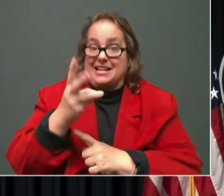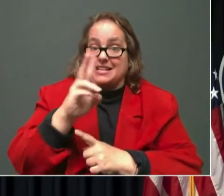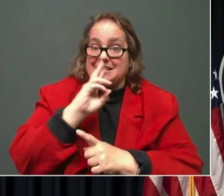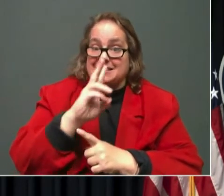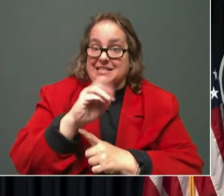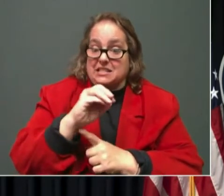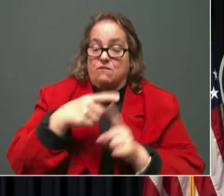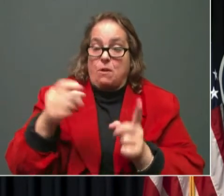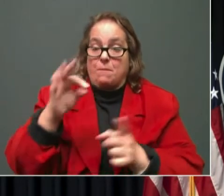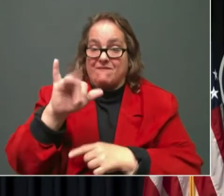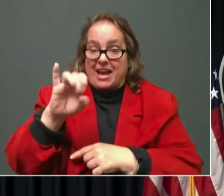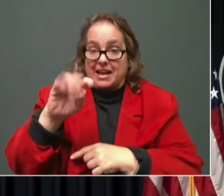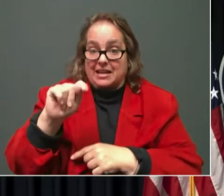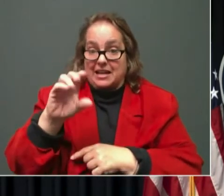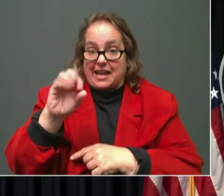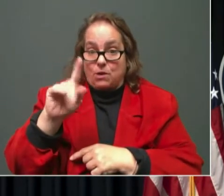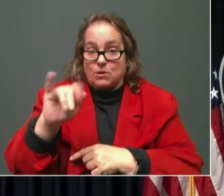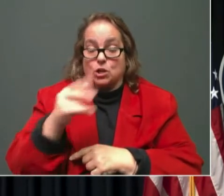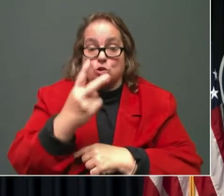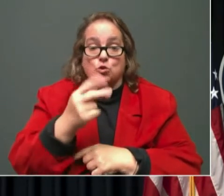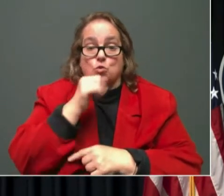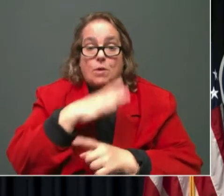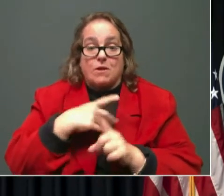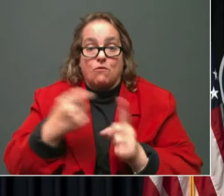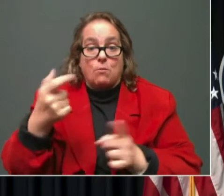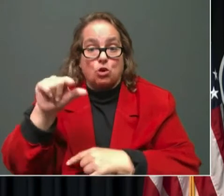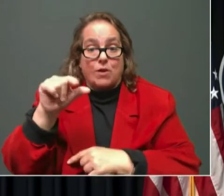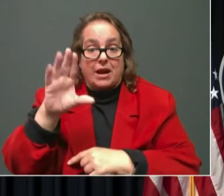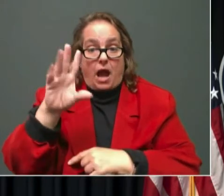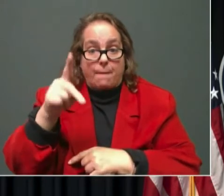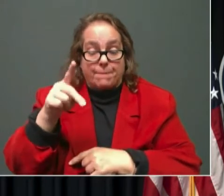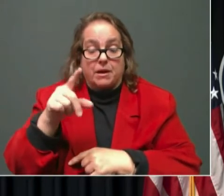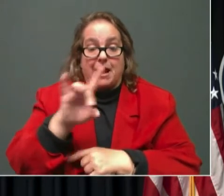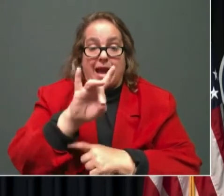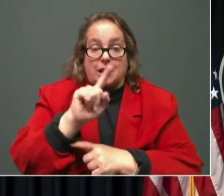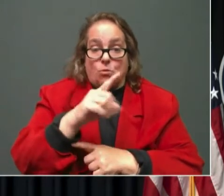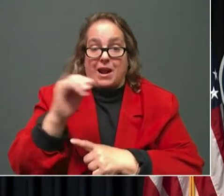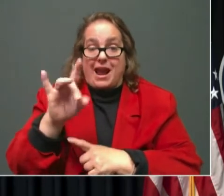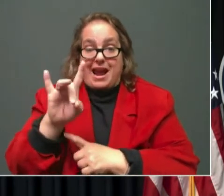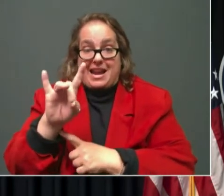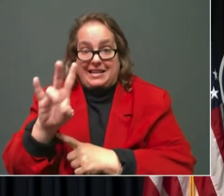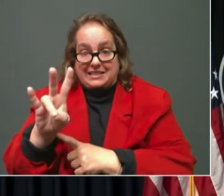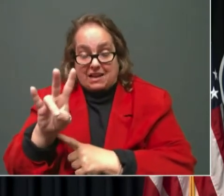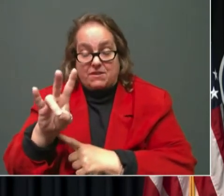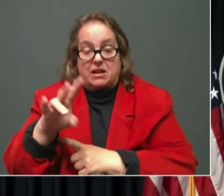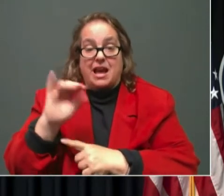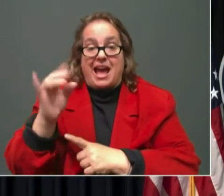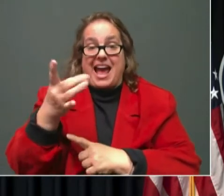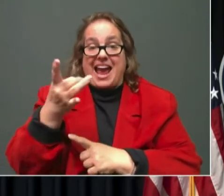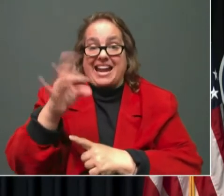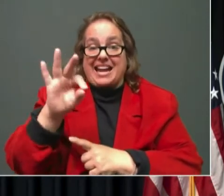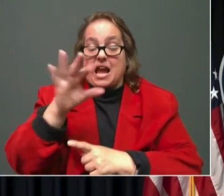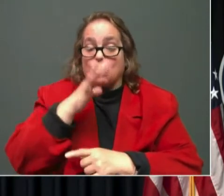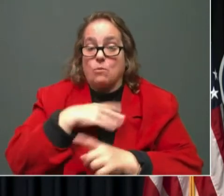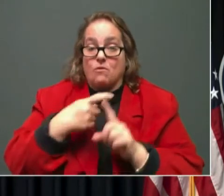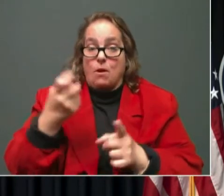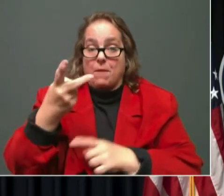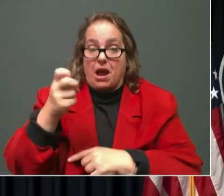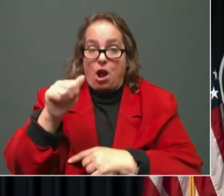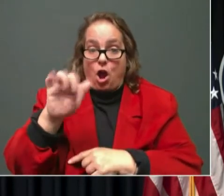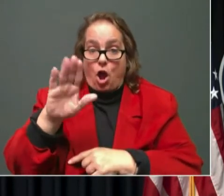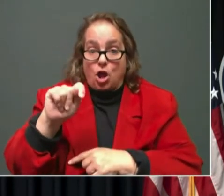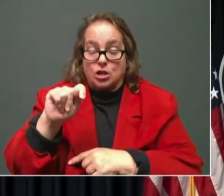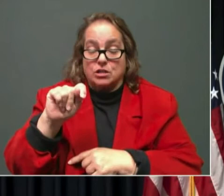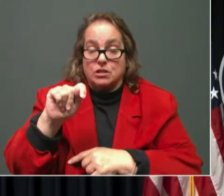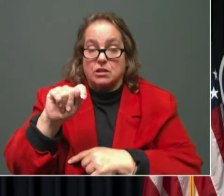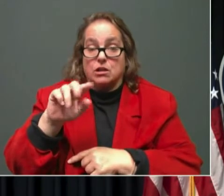County, 2 women from Greenup, 81 and 87, an 89-year-old woman from Hart, 3